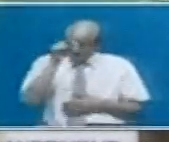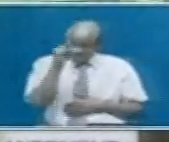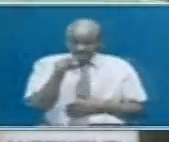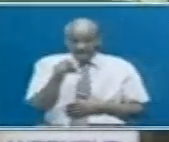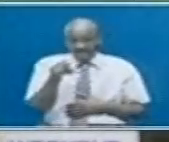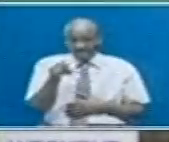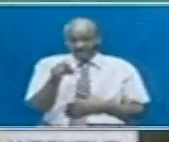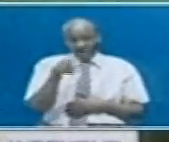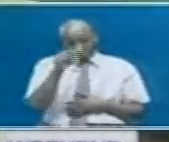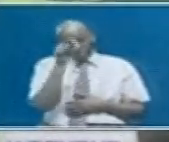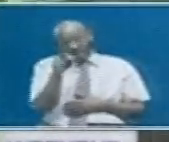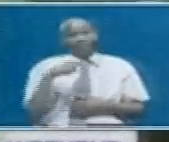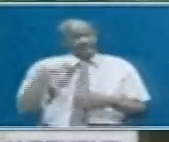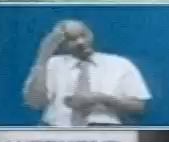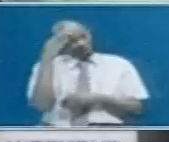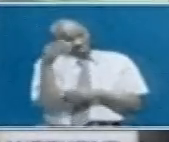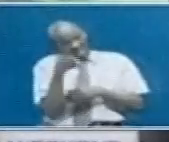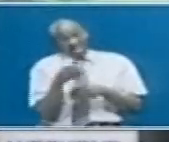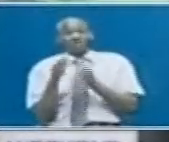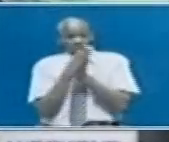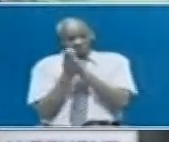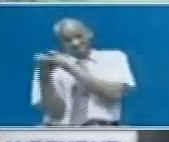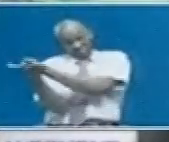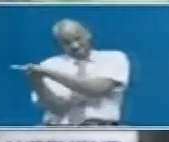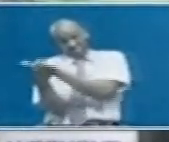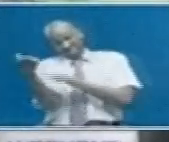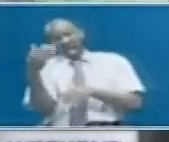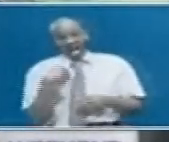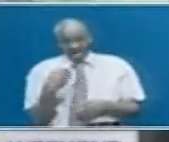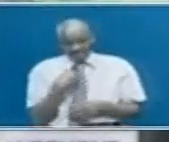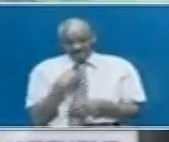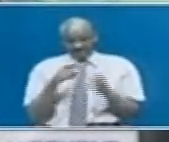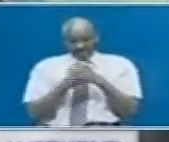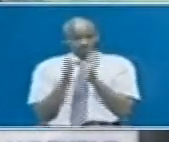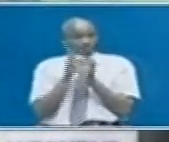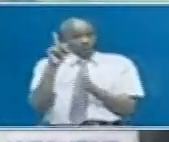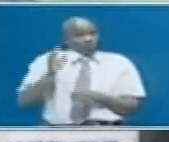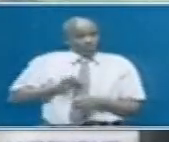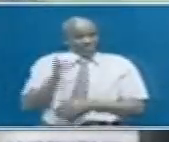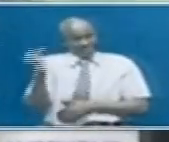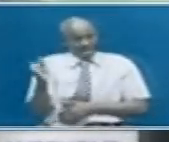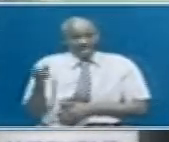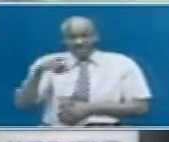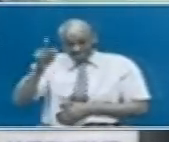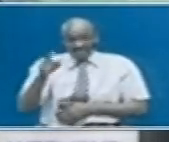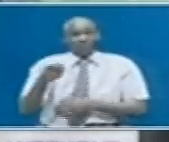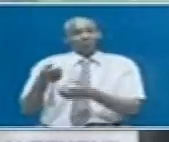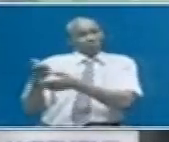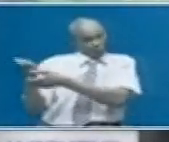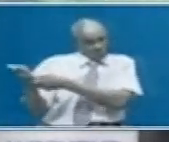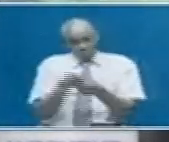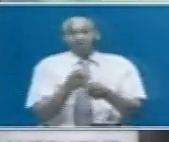ya mambo ya fitina ambayo yalikuwa yameingiliana hapo kutoka mwanzo na huyo mama ilimpidi wamfute